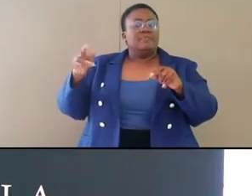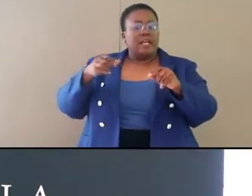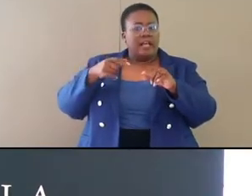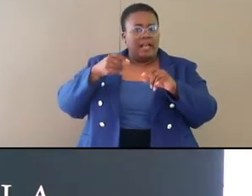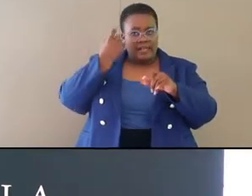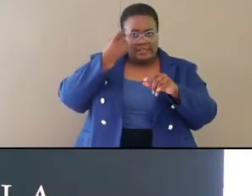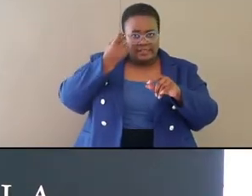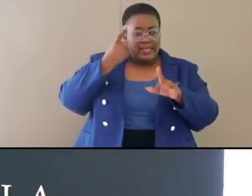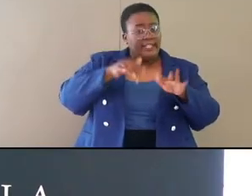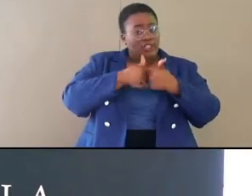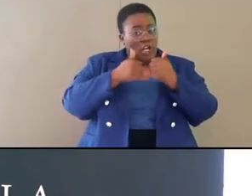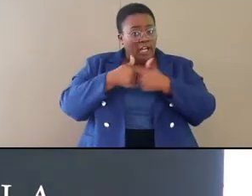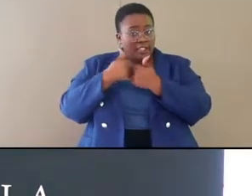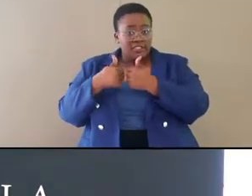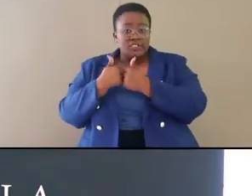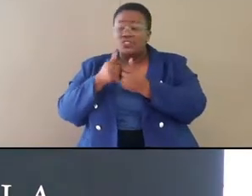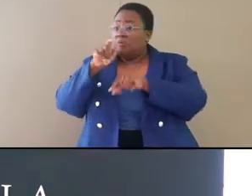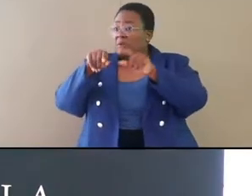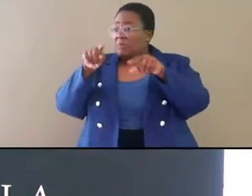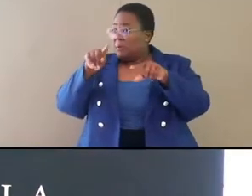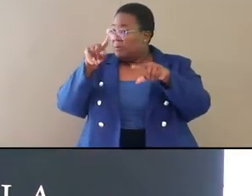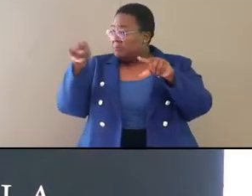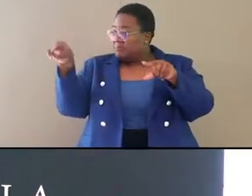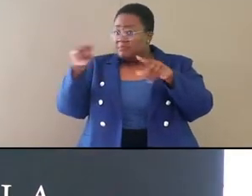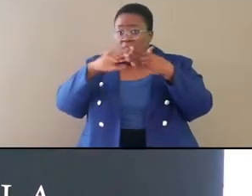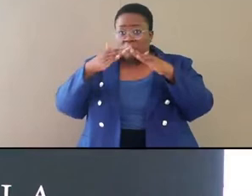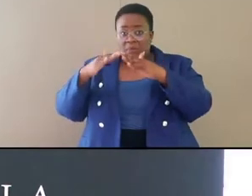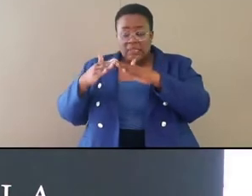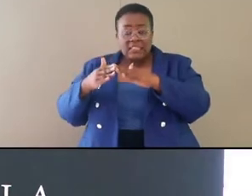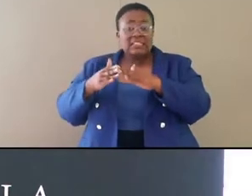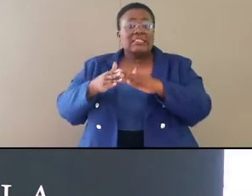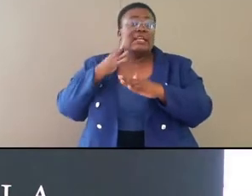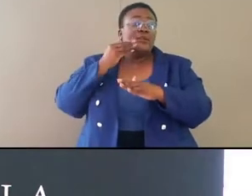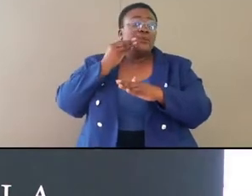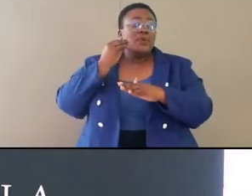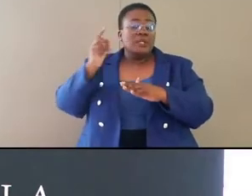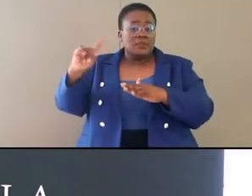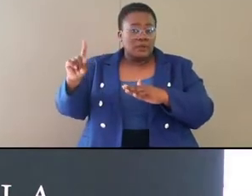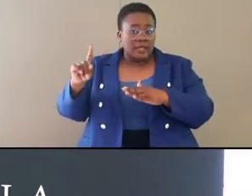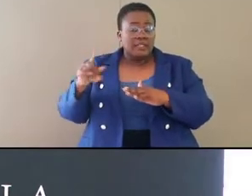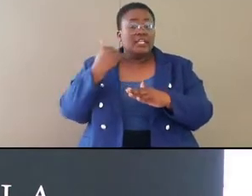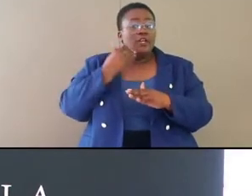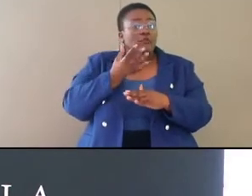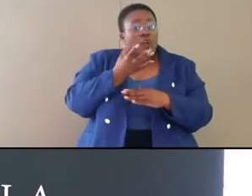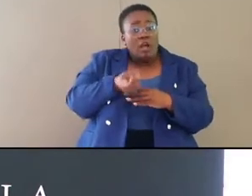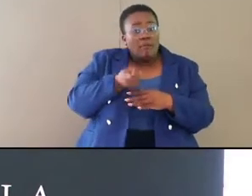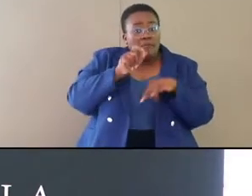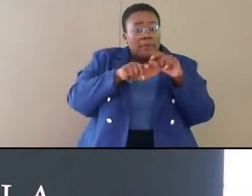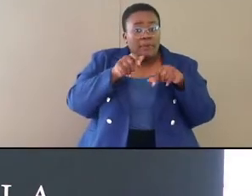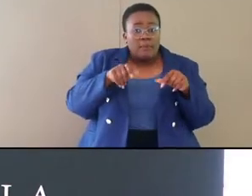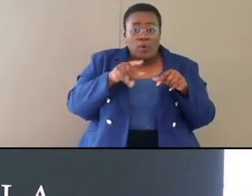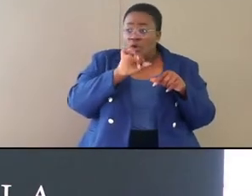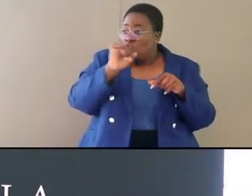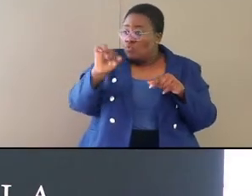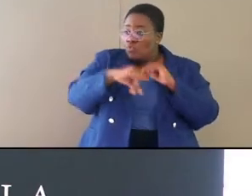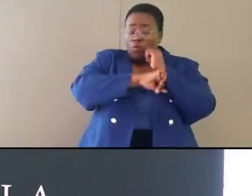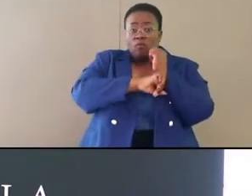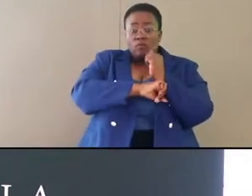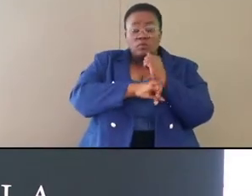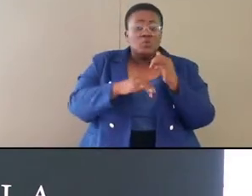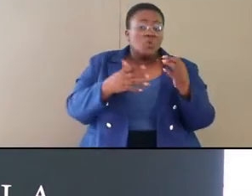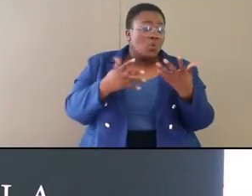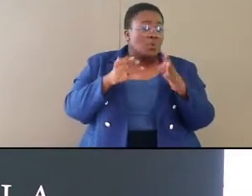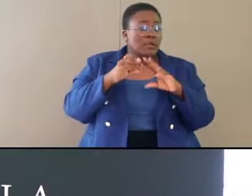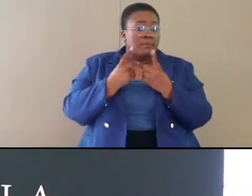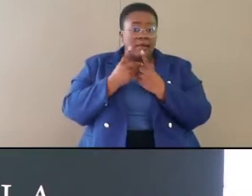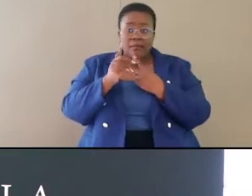challenges that are being faced by our people. If you don't have people in your office or in a